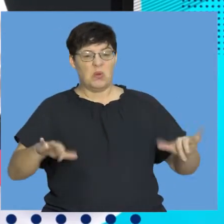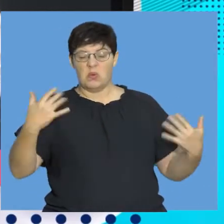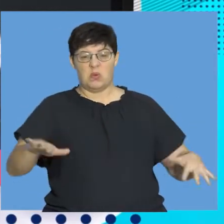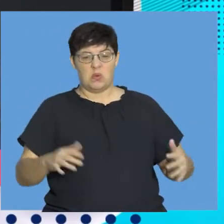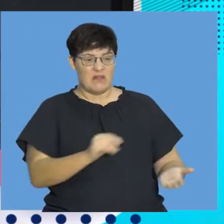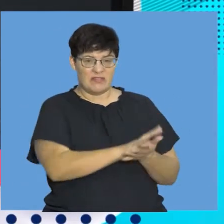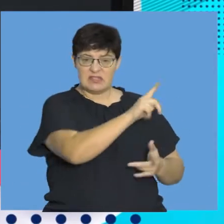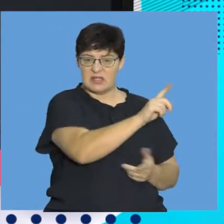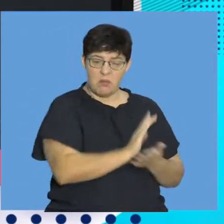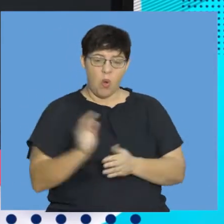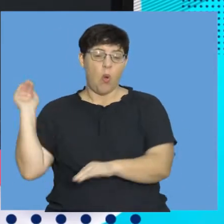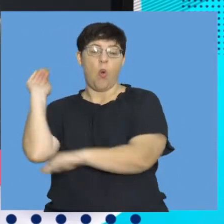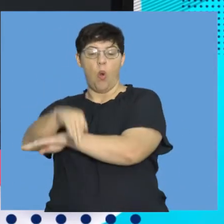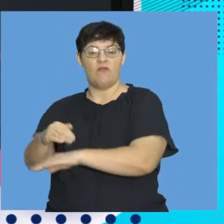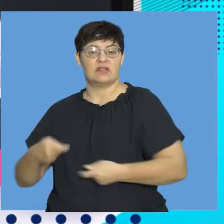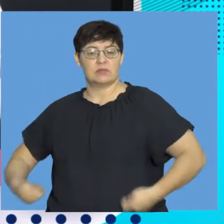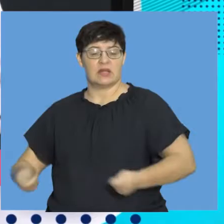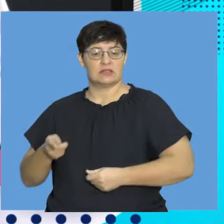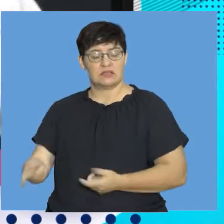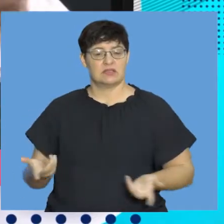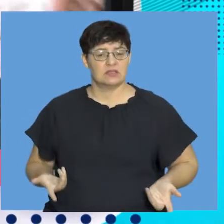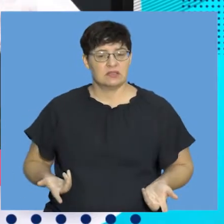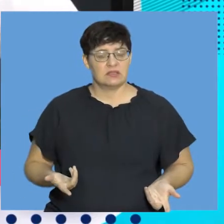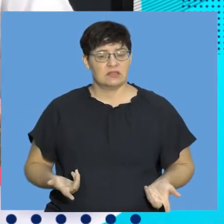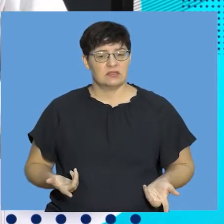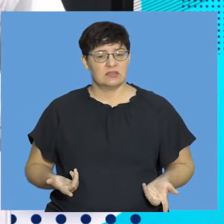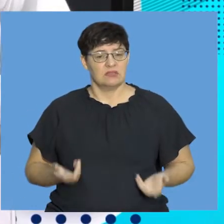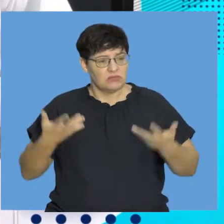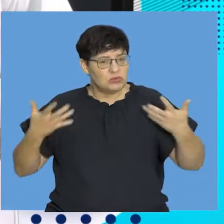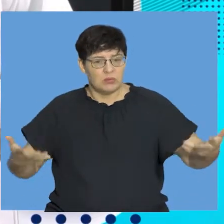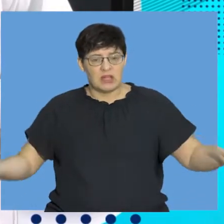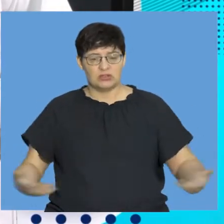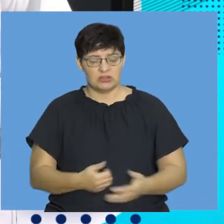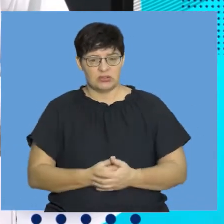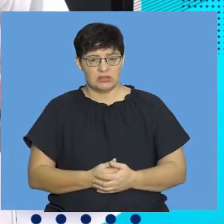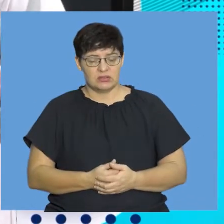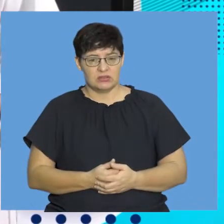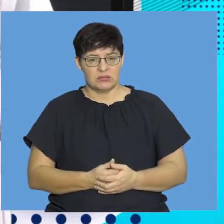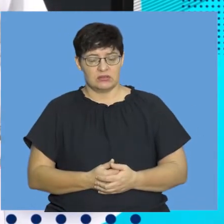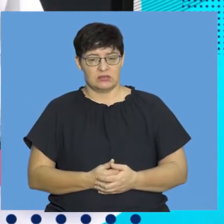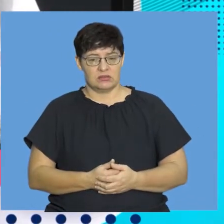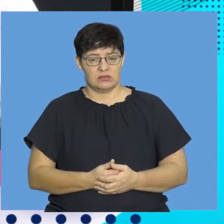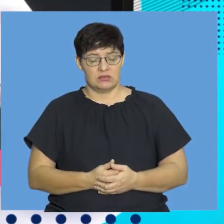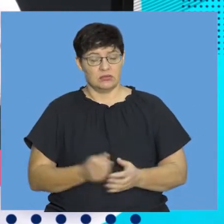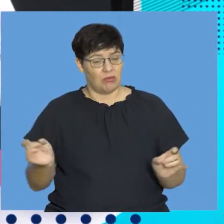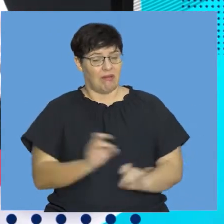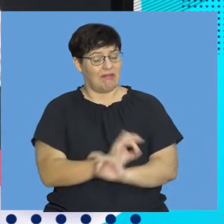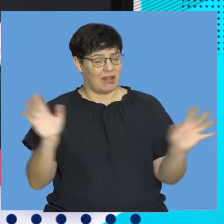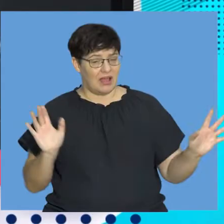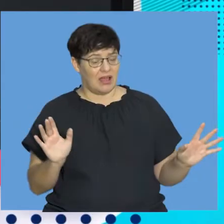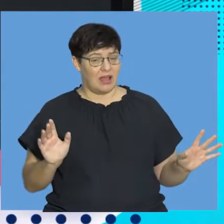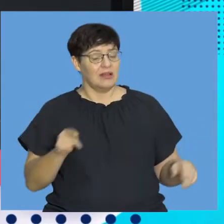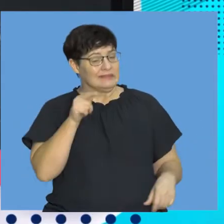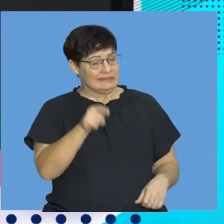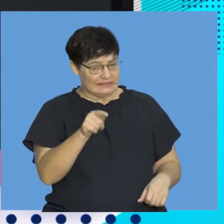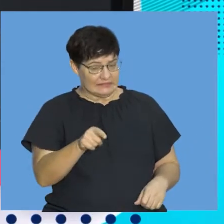Rand, but you've actually spent 30,000 Rand. So clearly, that particular